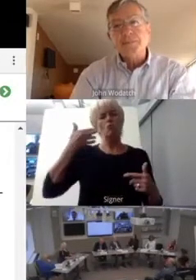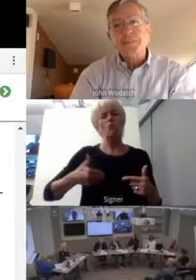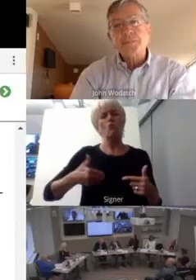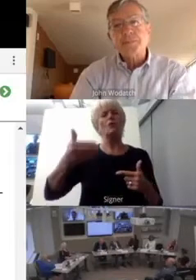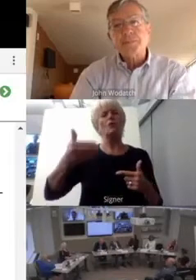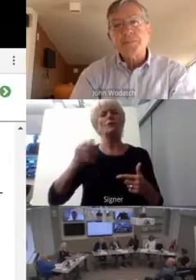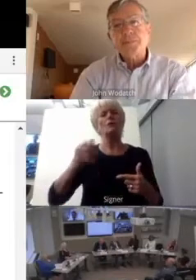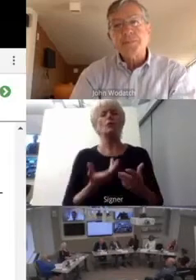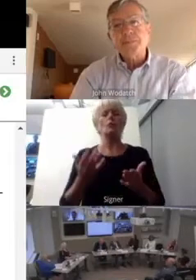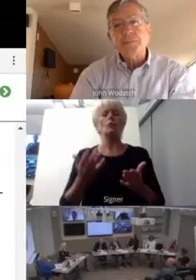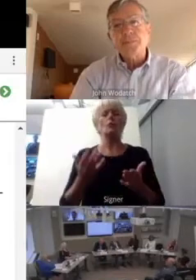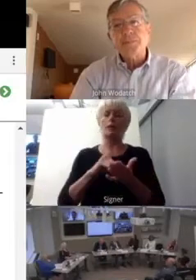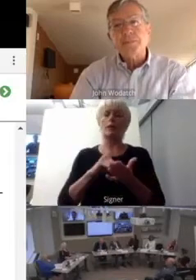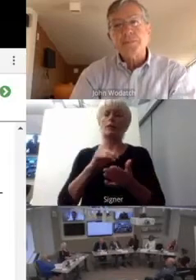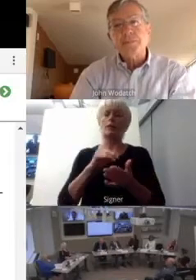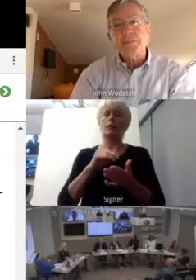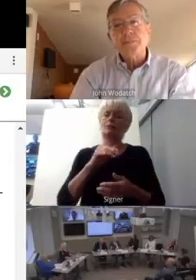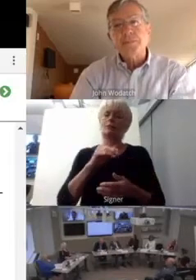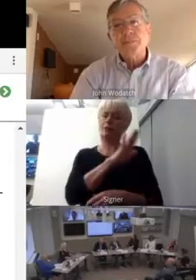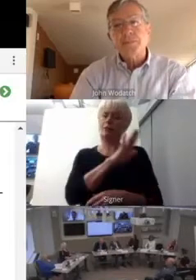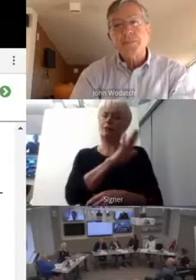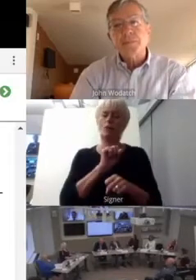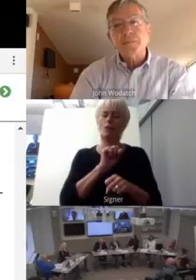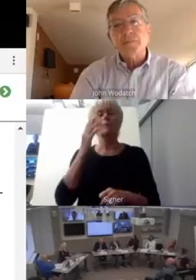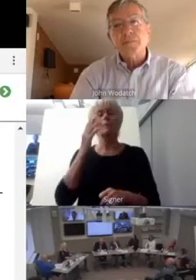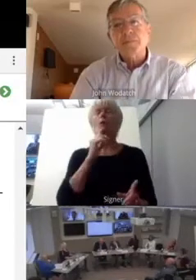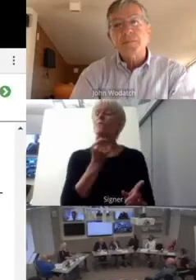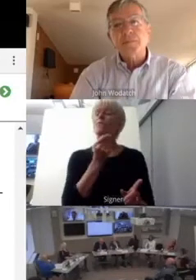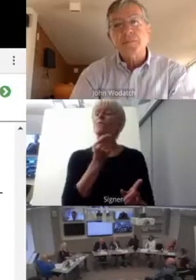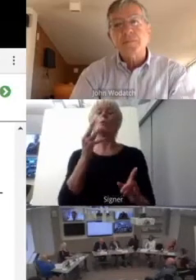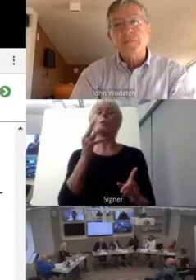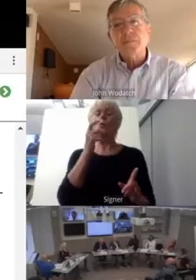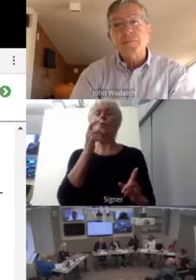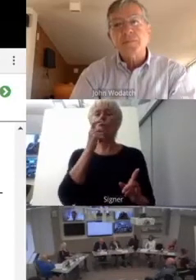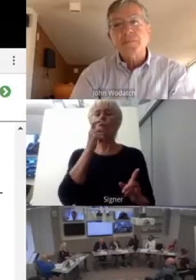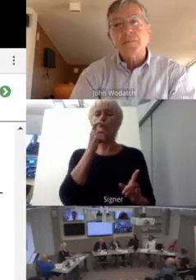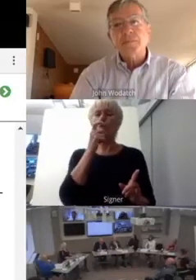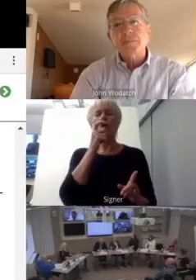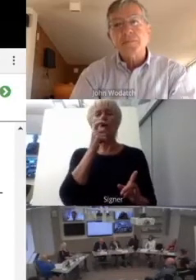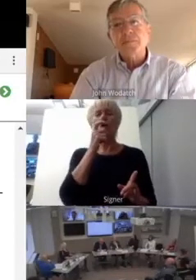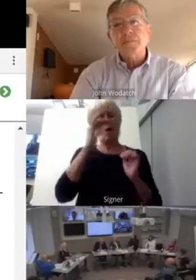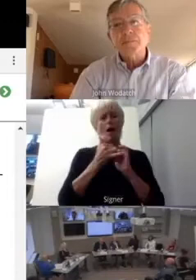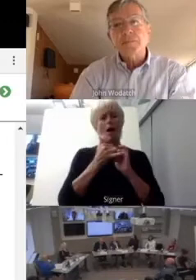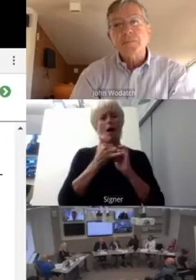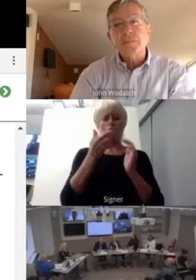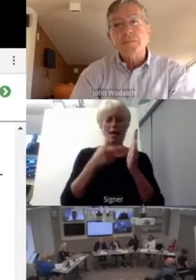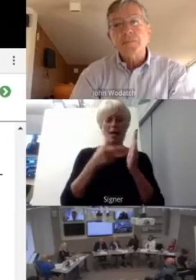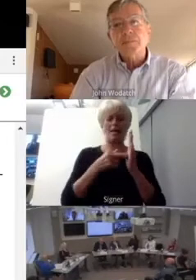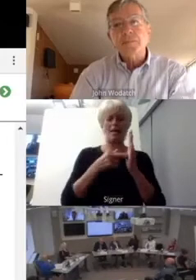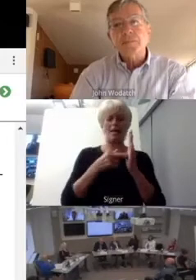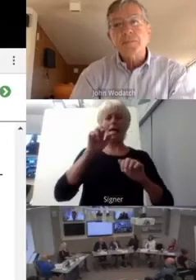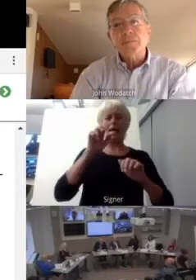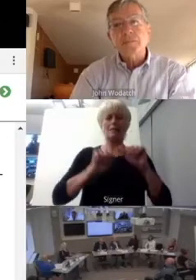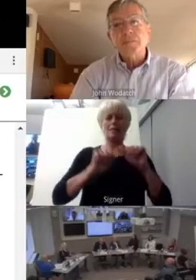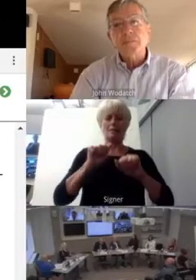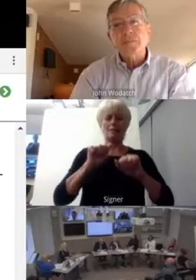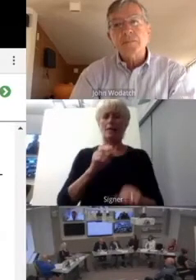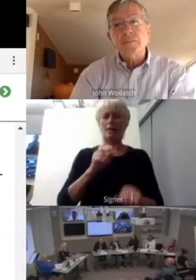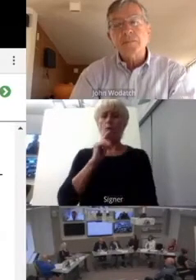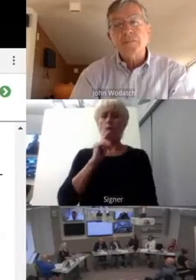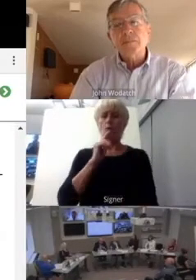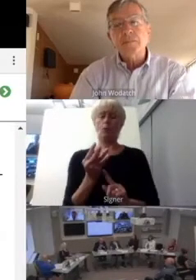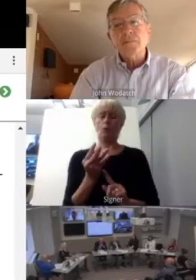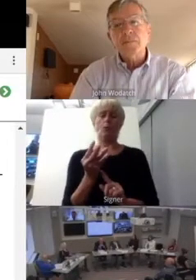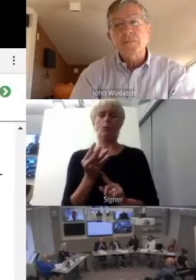very few who do regulatory assessments, and even fewer with knowledge of accessibility